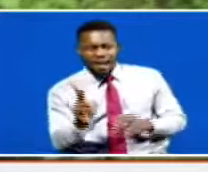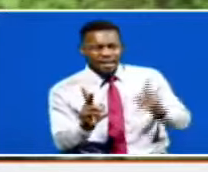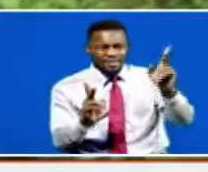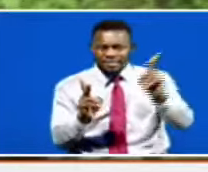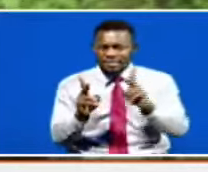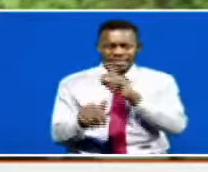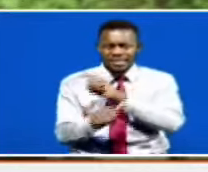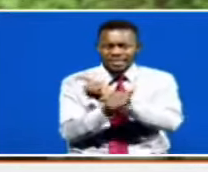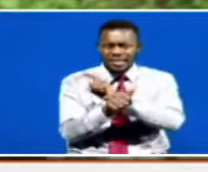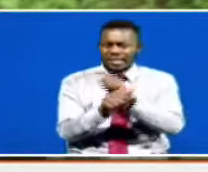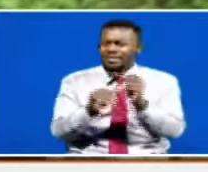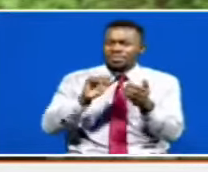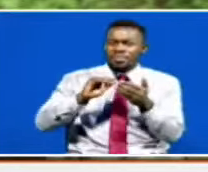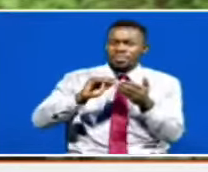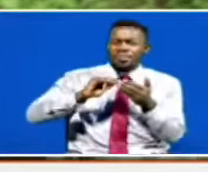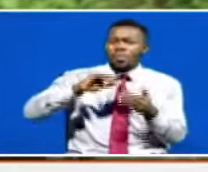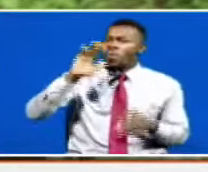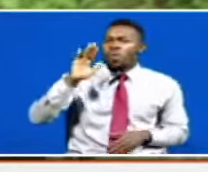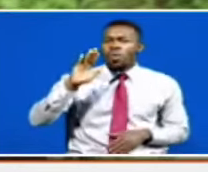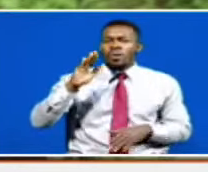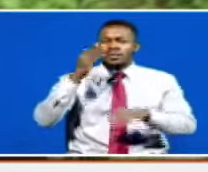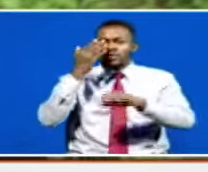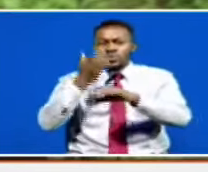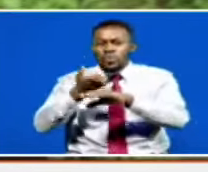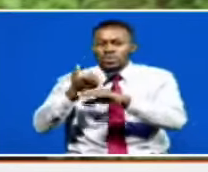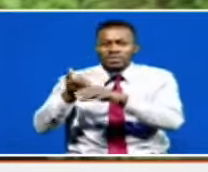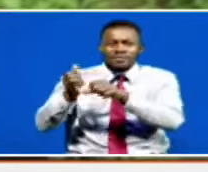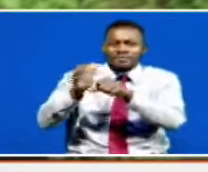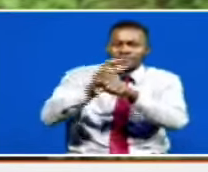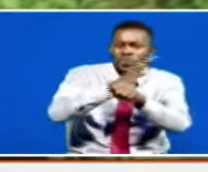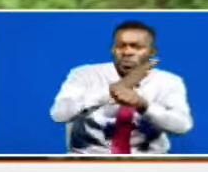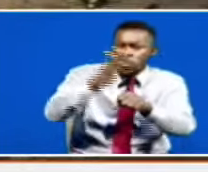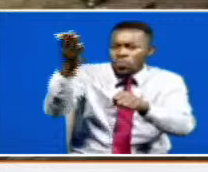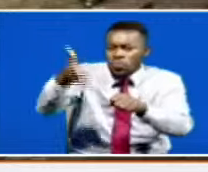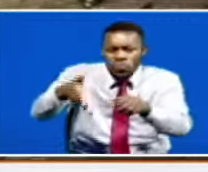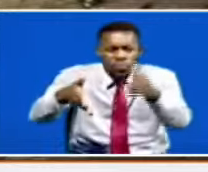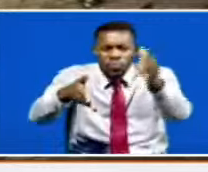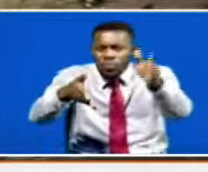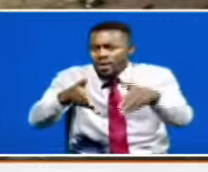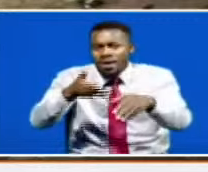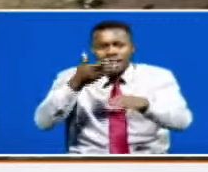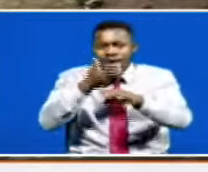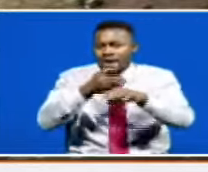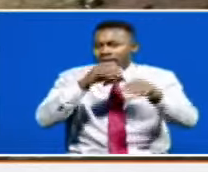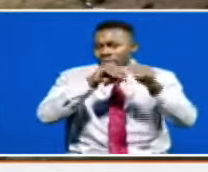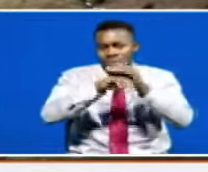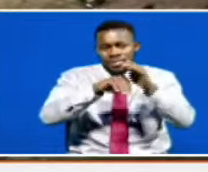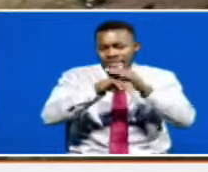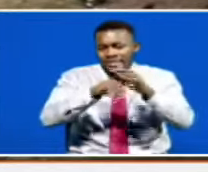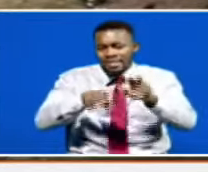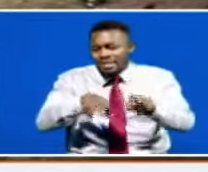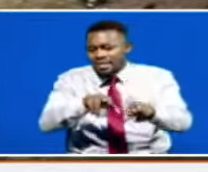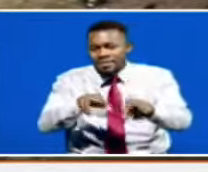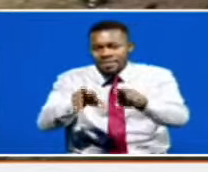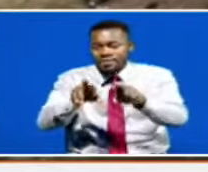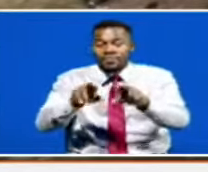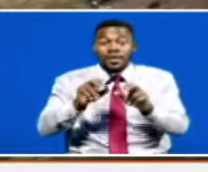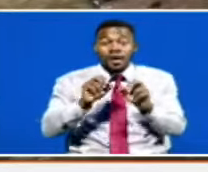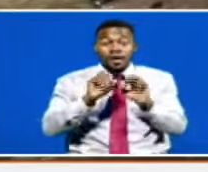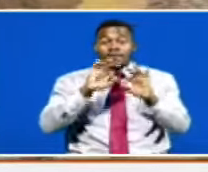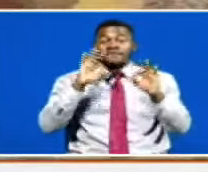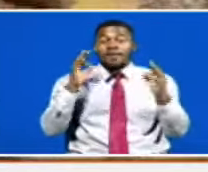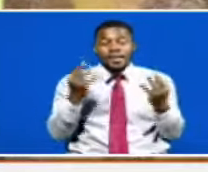dangerous, bahali kuko na mawe ni bahali dipu. Family and neighbors have been camping at the scene since